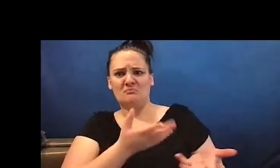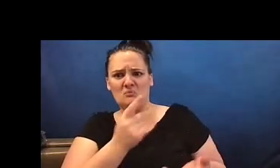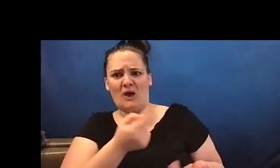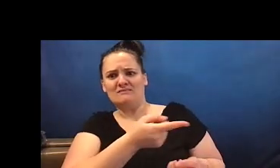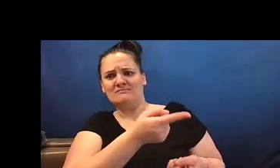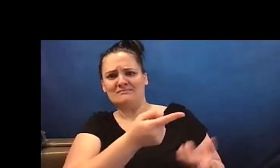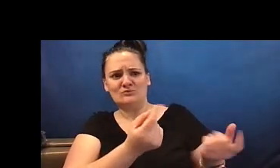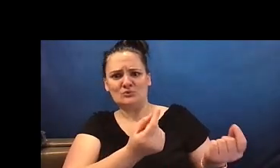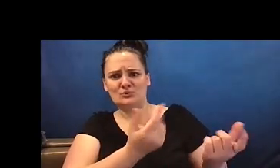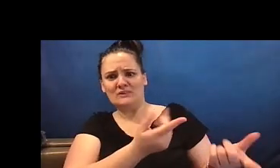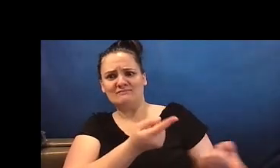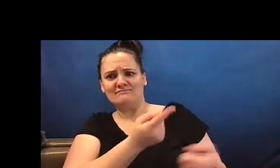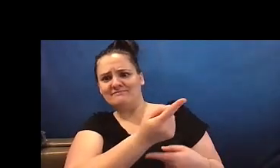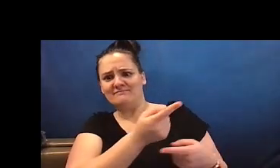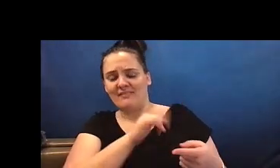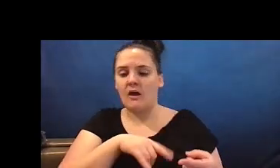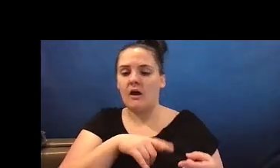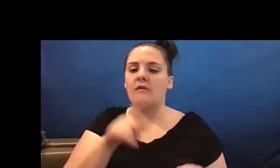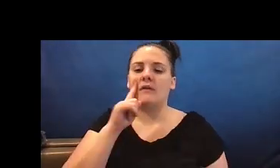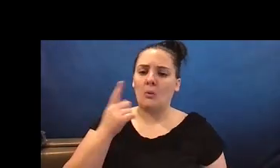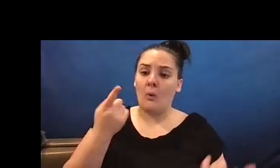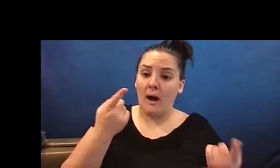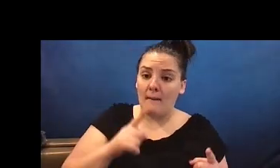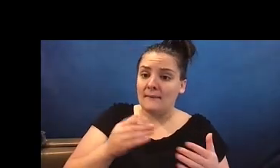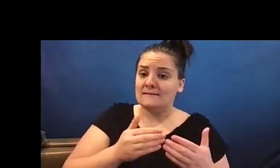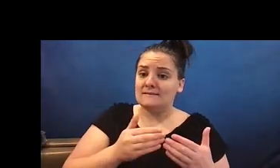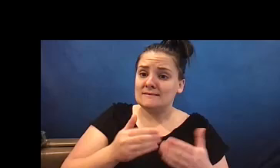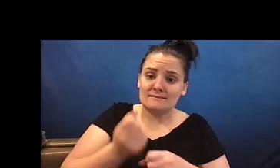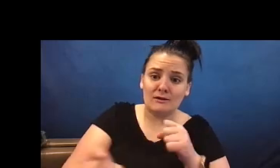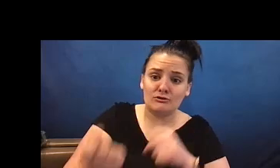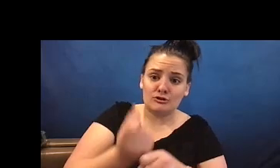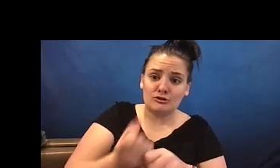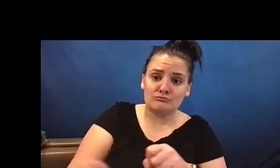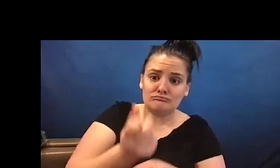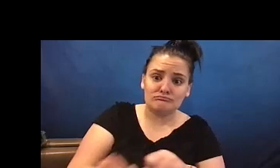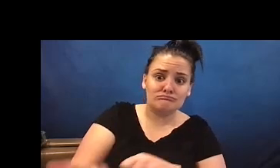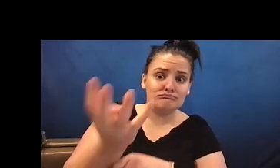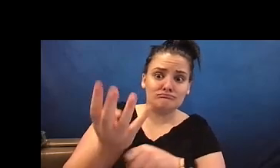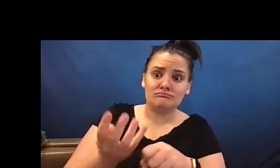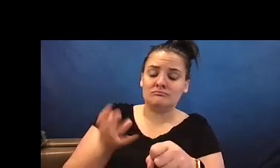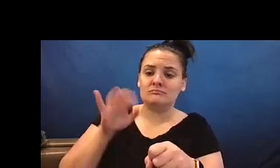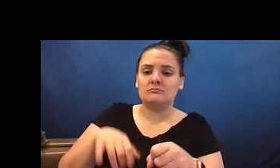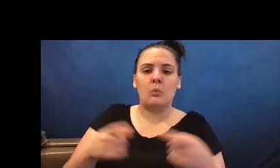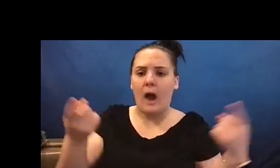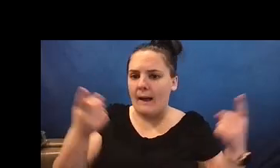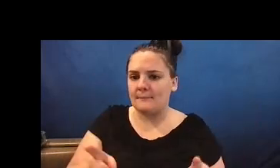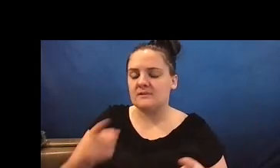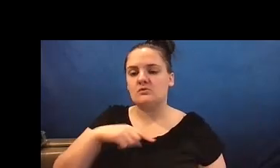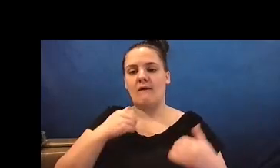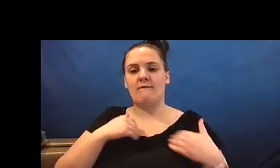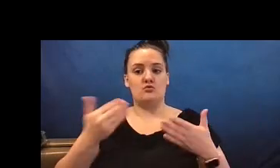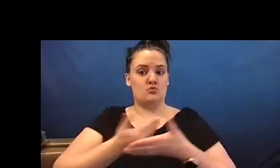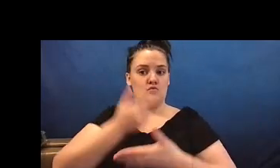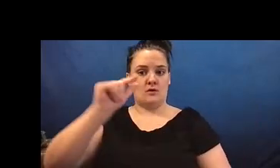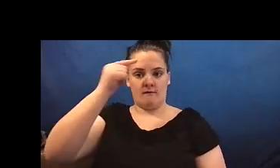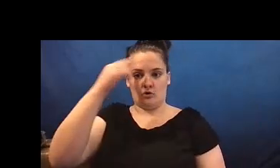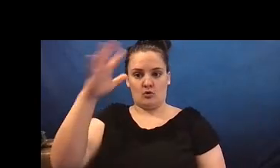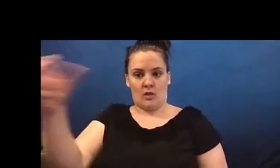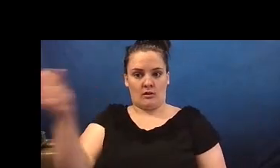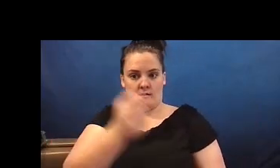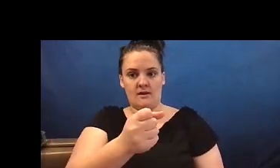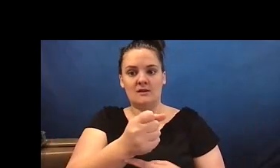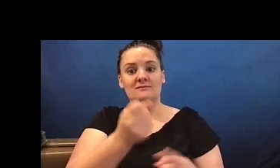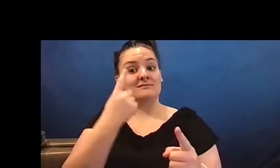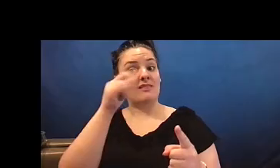in 2027, 28, 29, even 2030? We have new governor coming in.